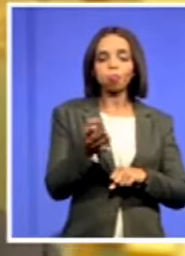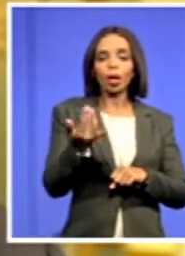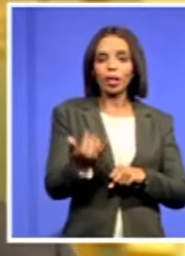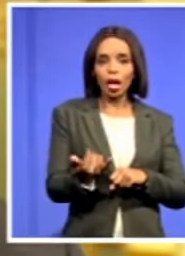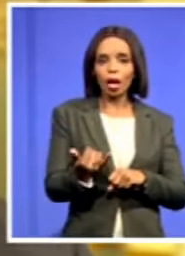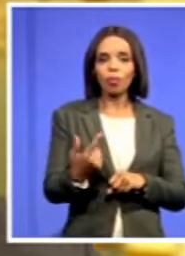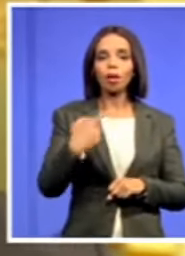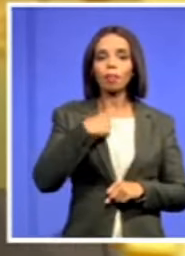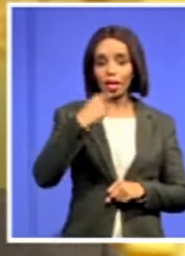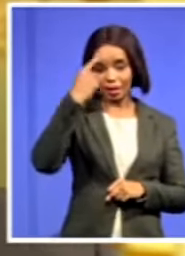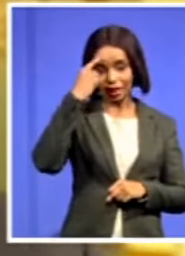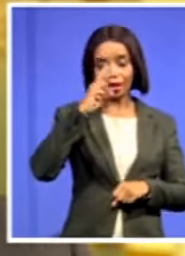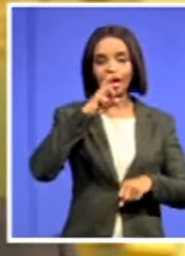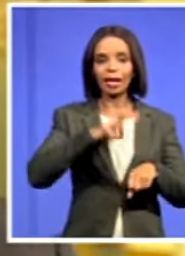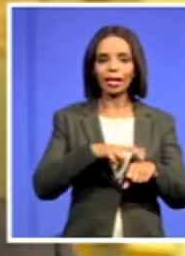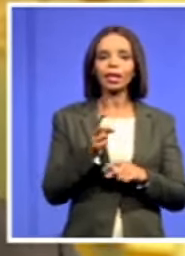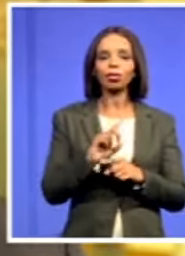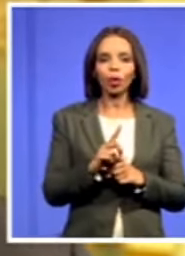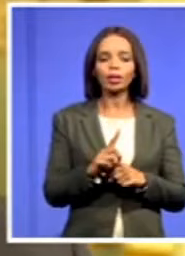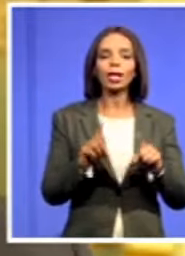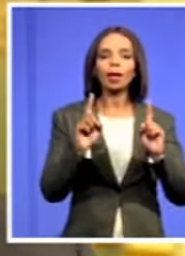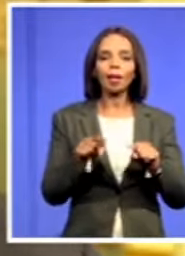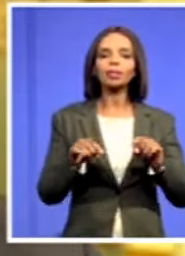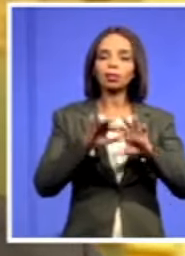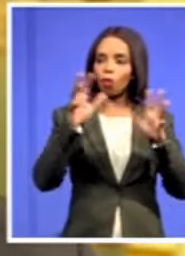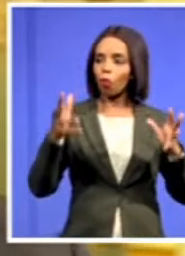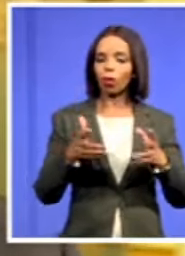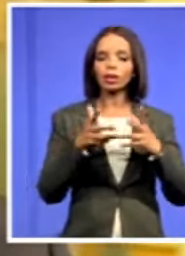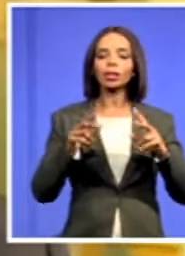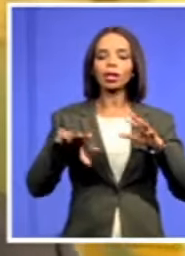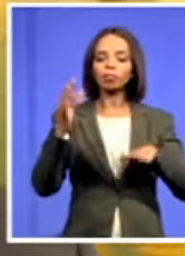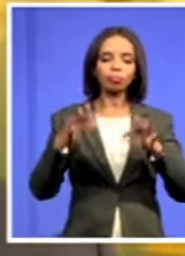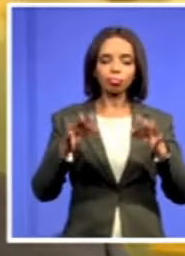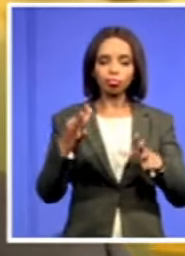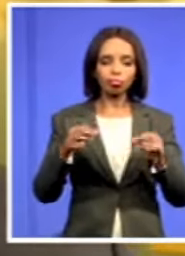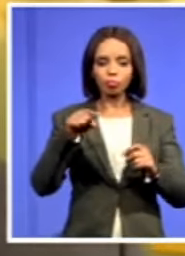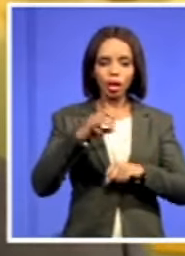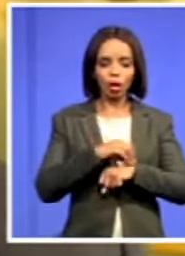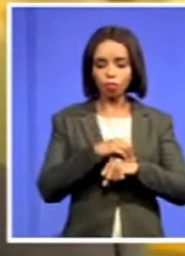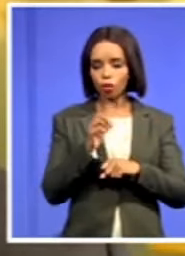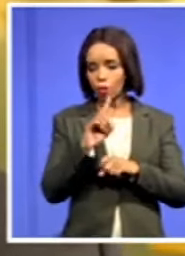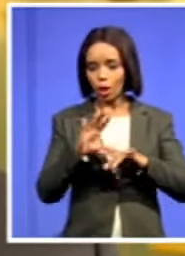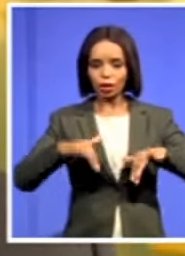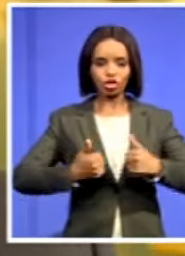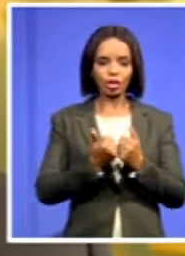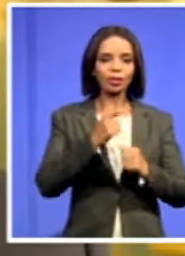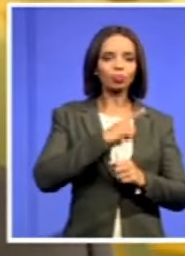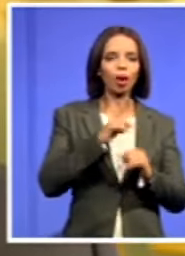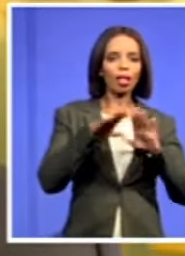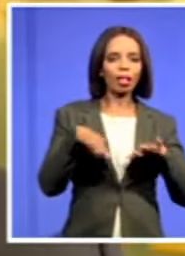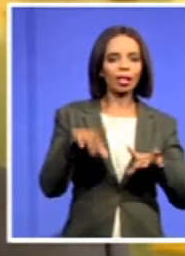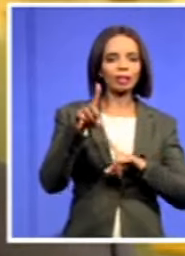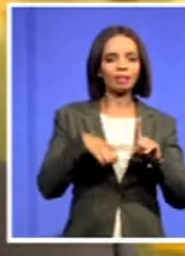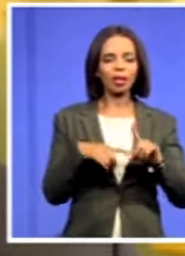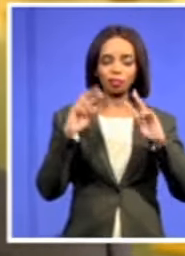a holistic diagnosis of these problems and challenges that have become systemic and structural, so that